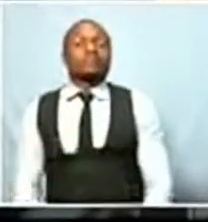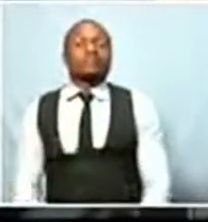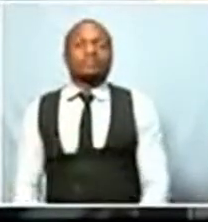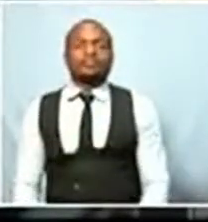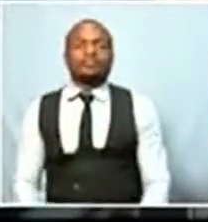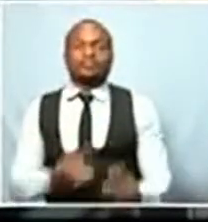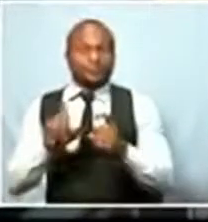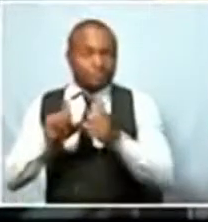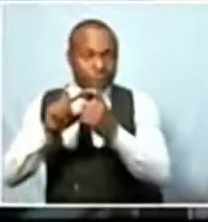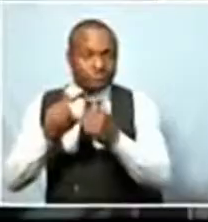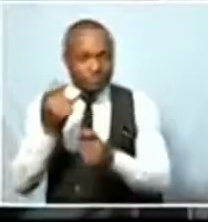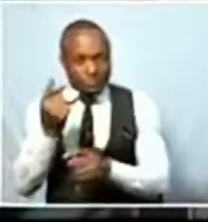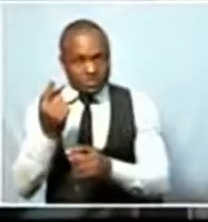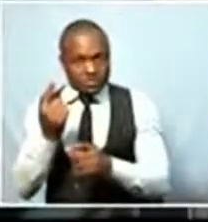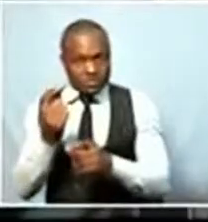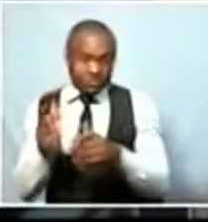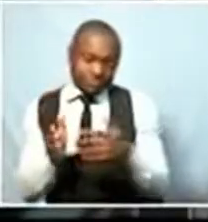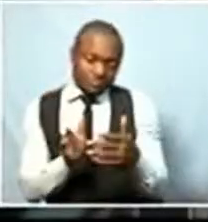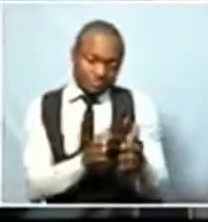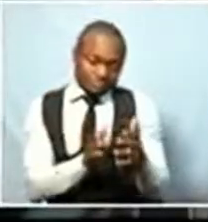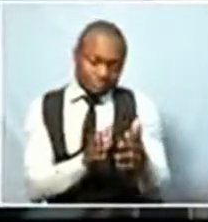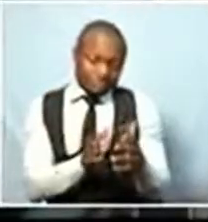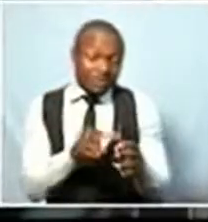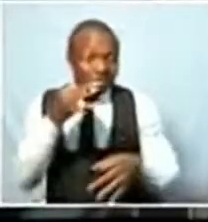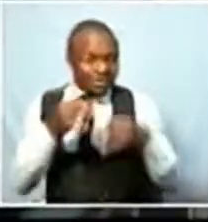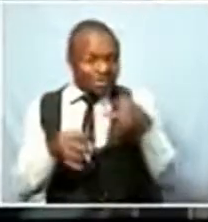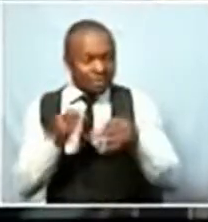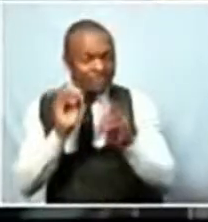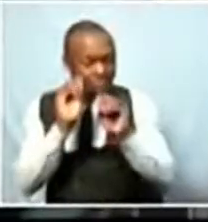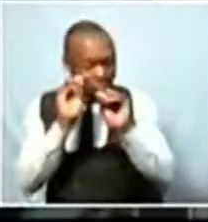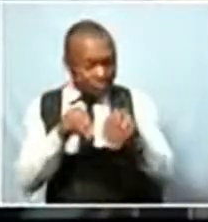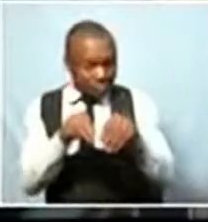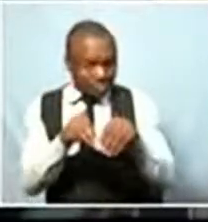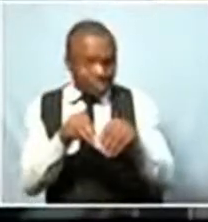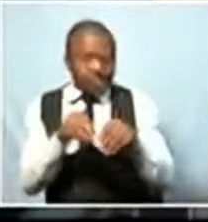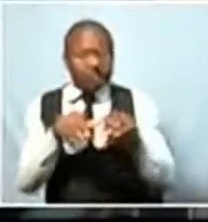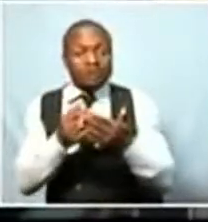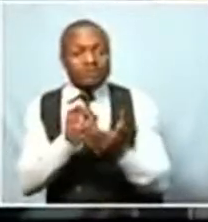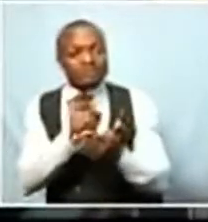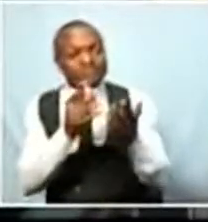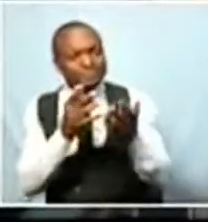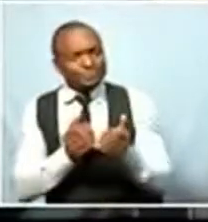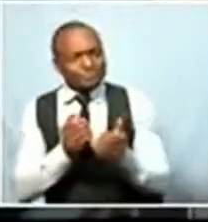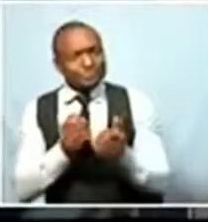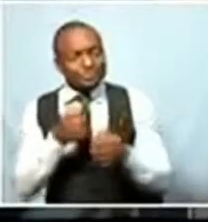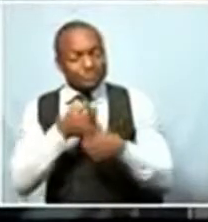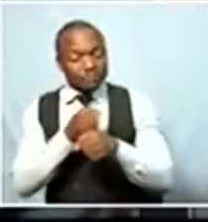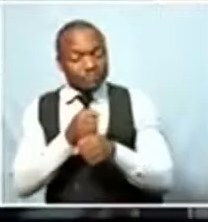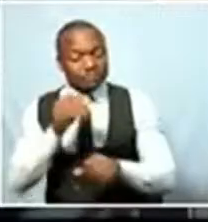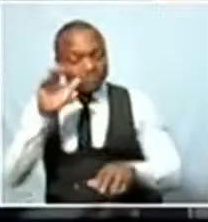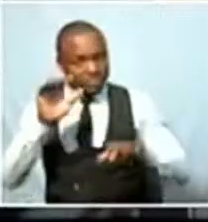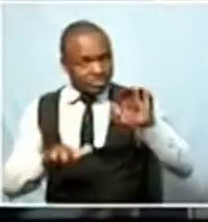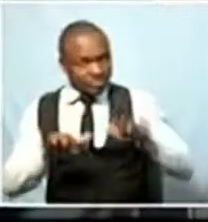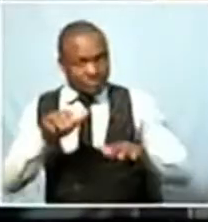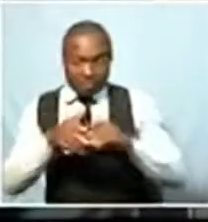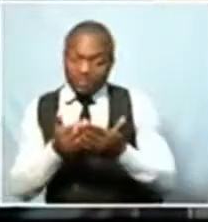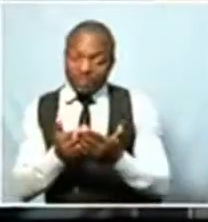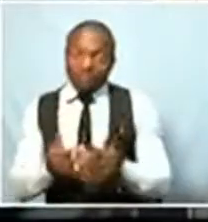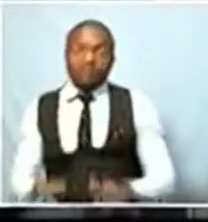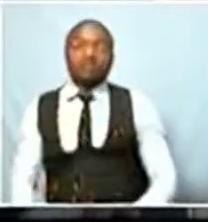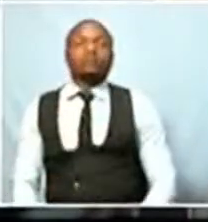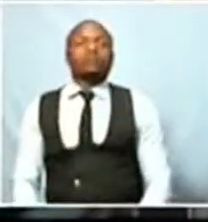is affected on one hand. So if I had to put it to you, how would you want to strike a balance?